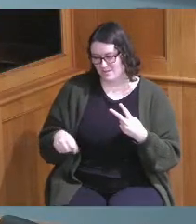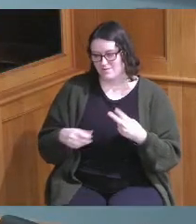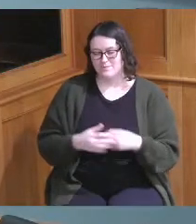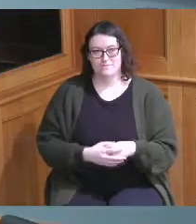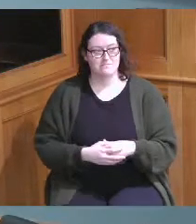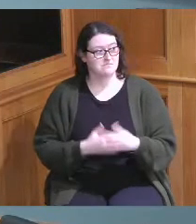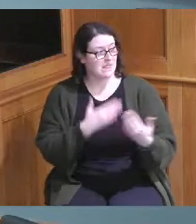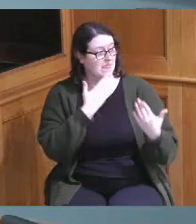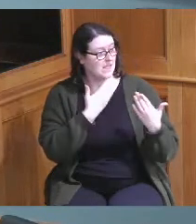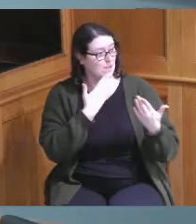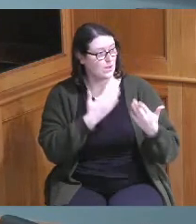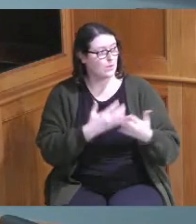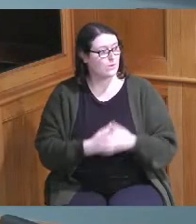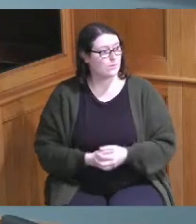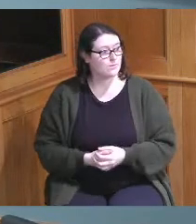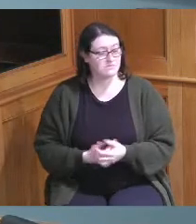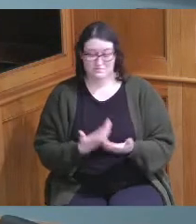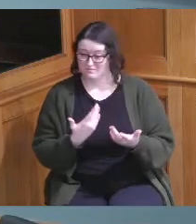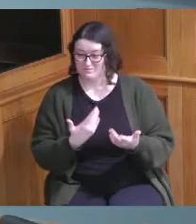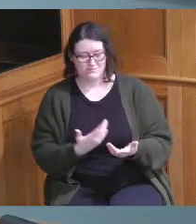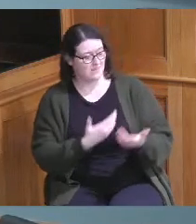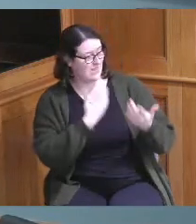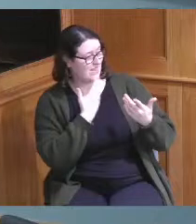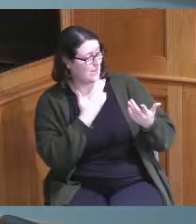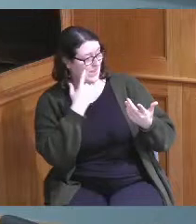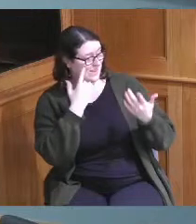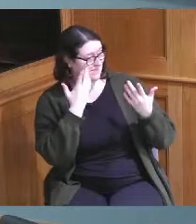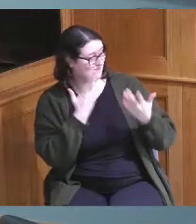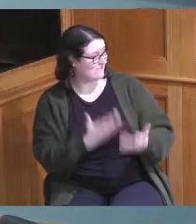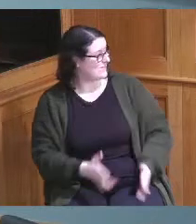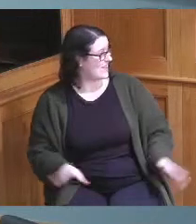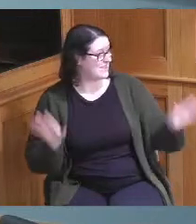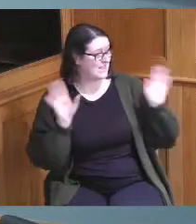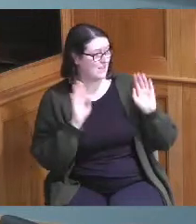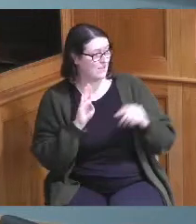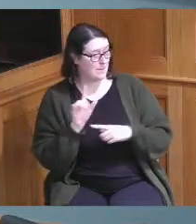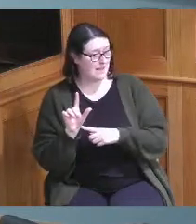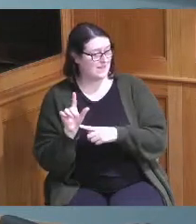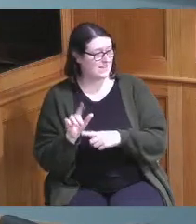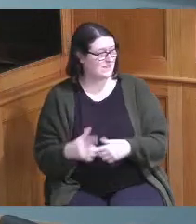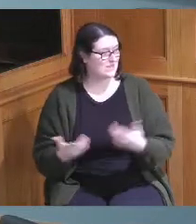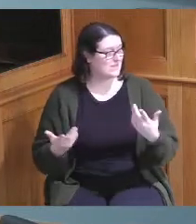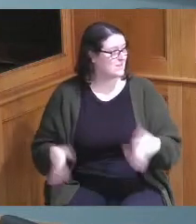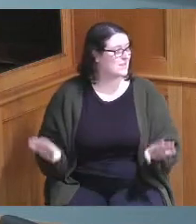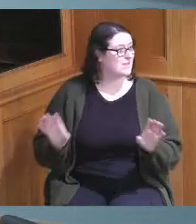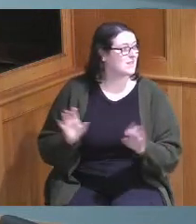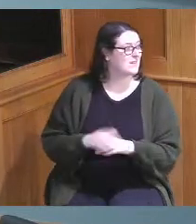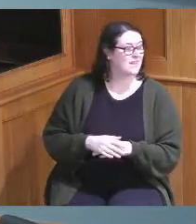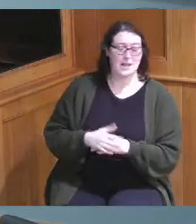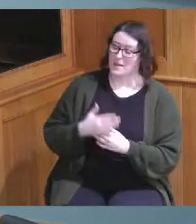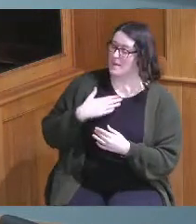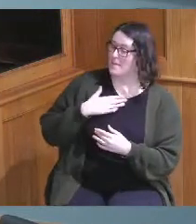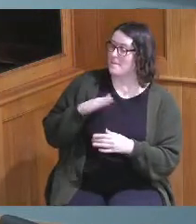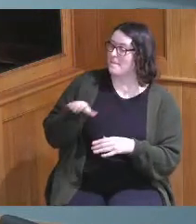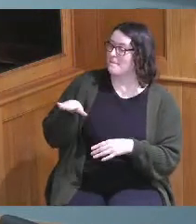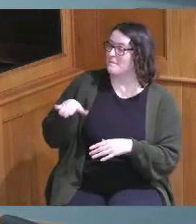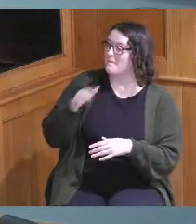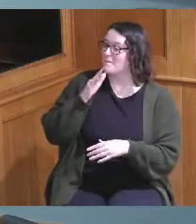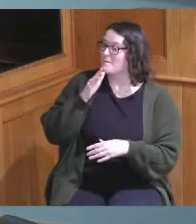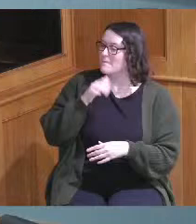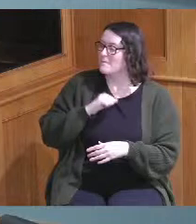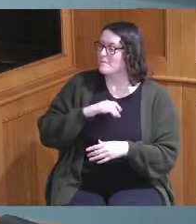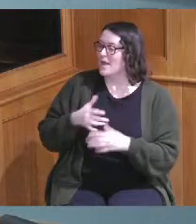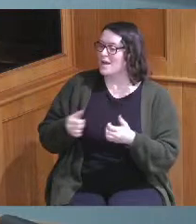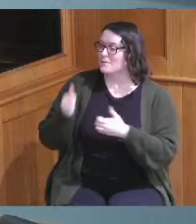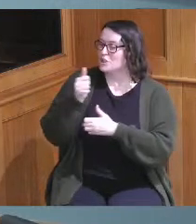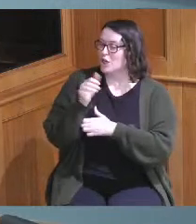Yes. Thank you. Thank you, Commissioners, and I believe that completes the by leave agenda. Madam Chair? Yes, ma'am. Yeah,